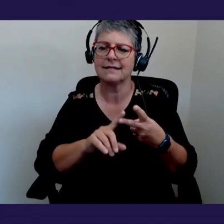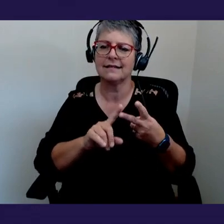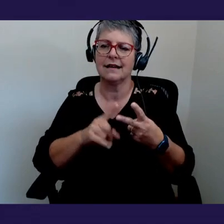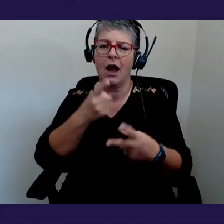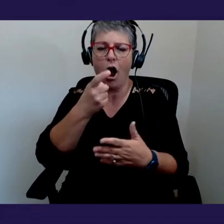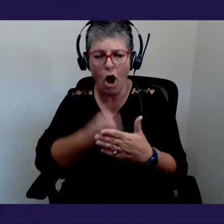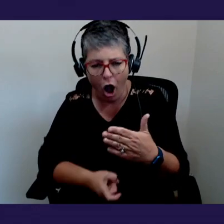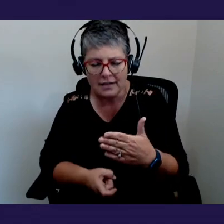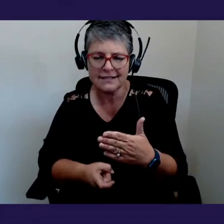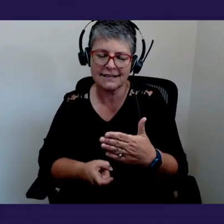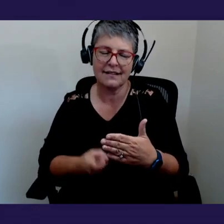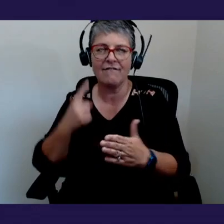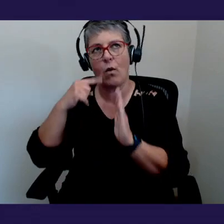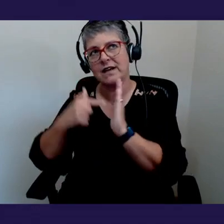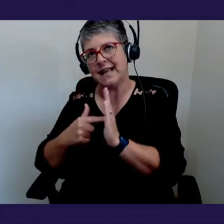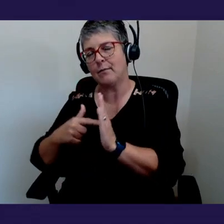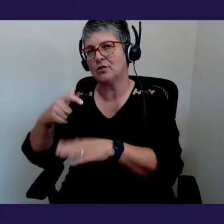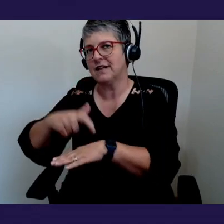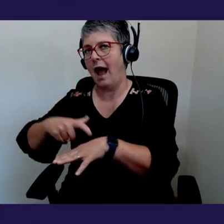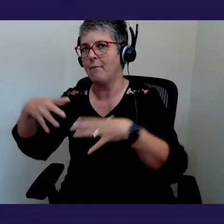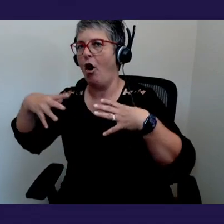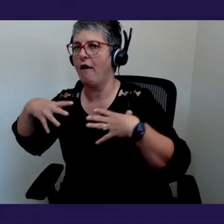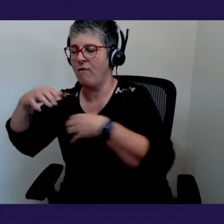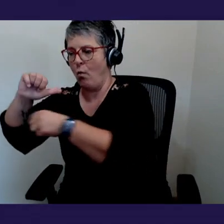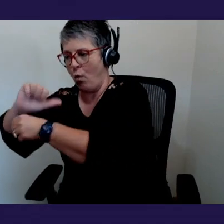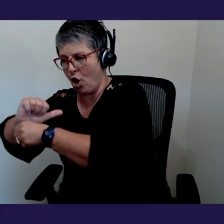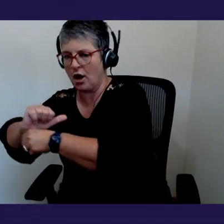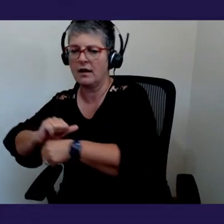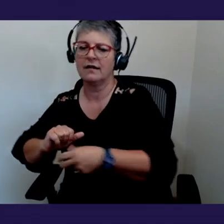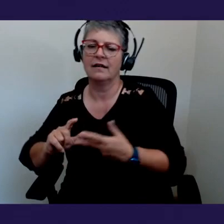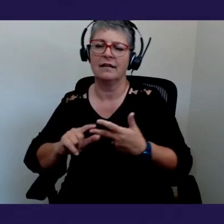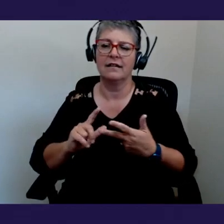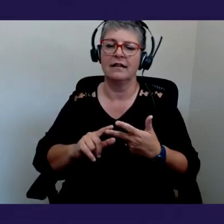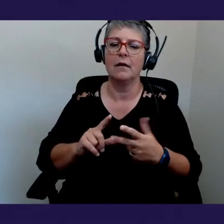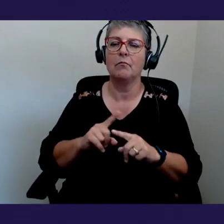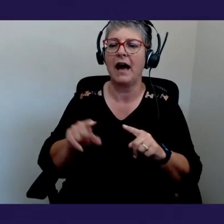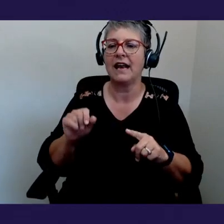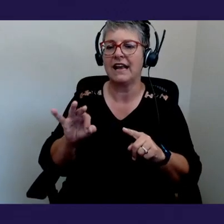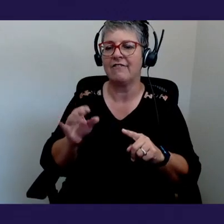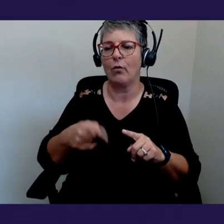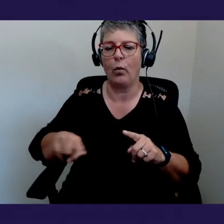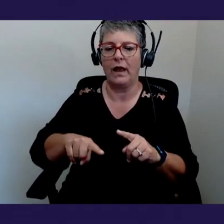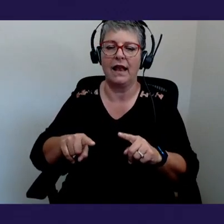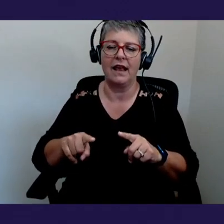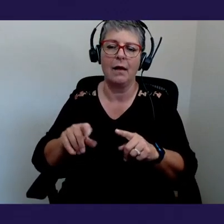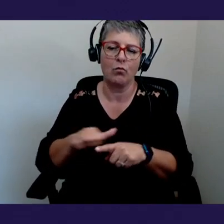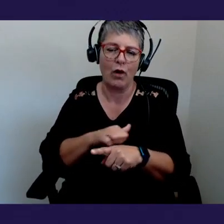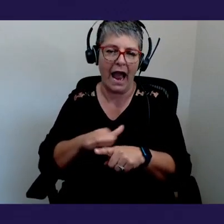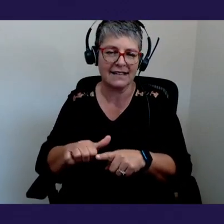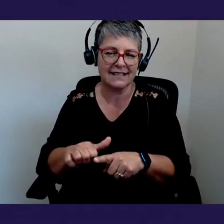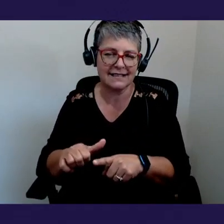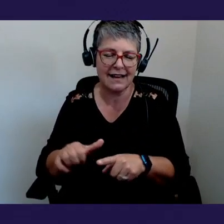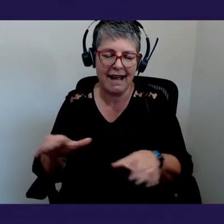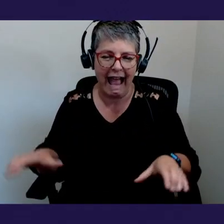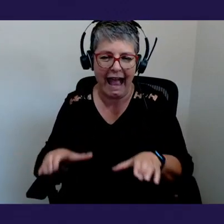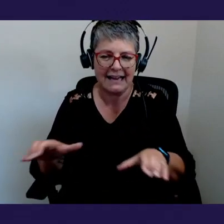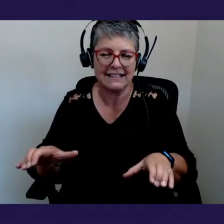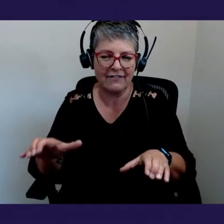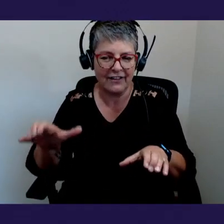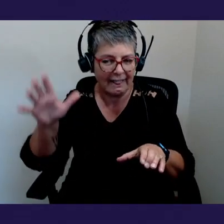and travel. If only we practiced active listening to understand and intervene in all of those factors